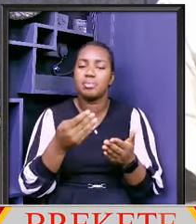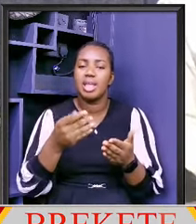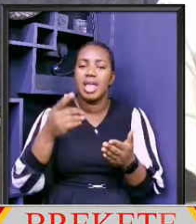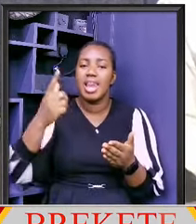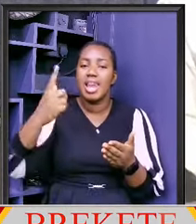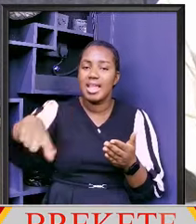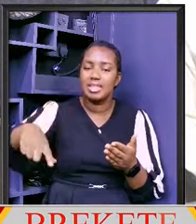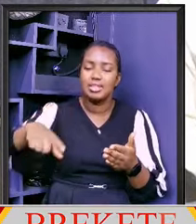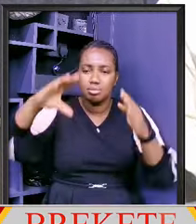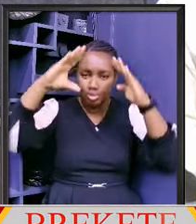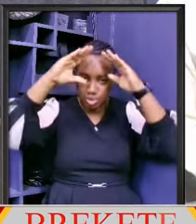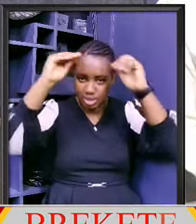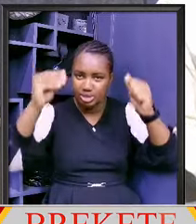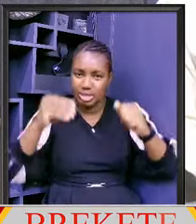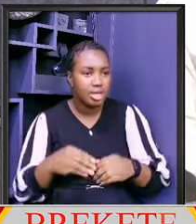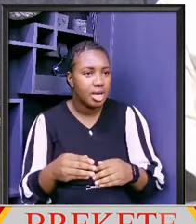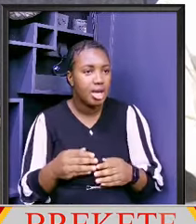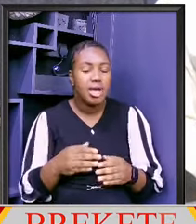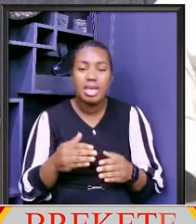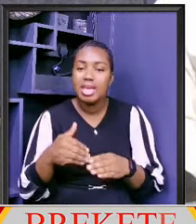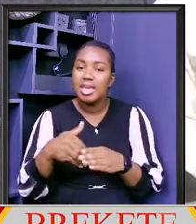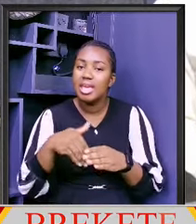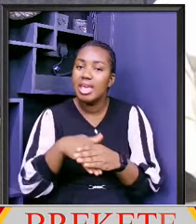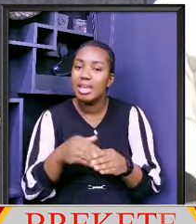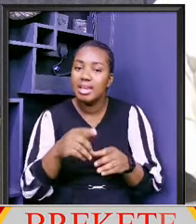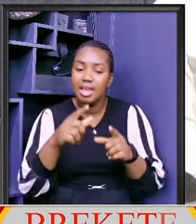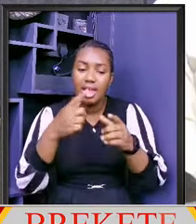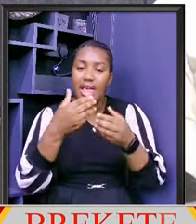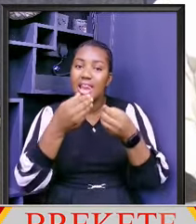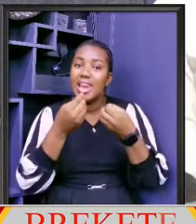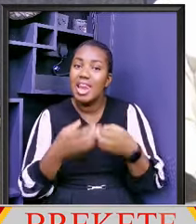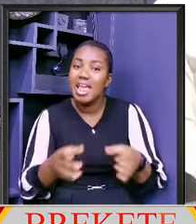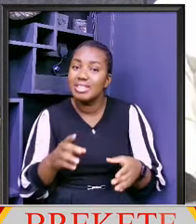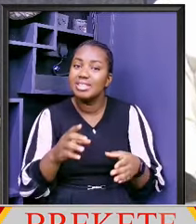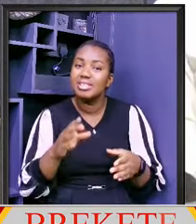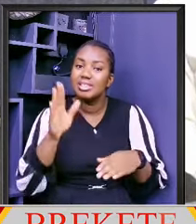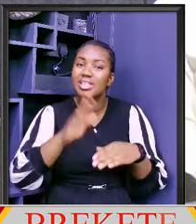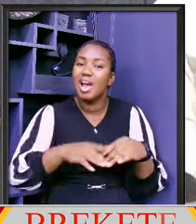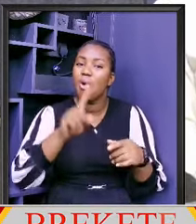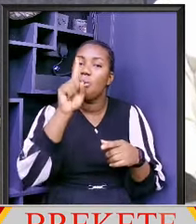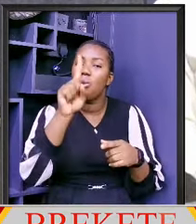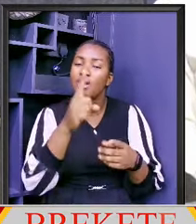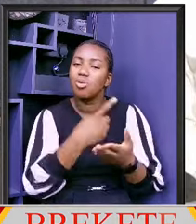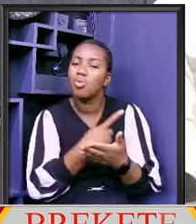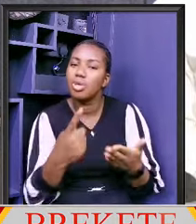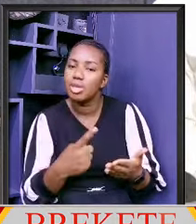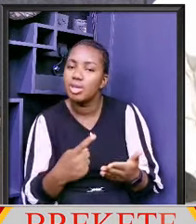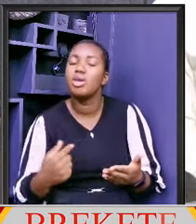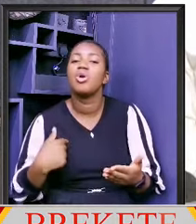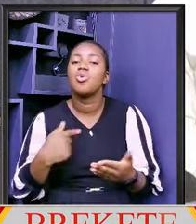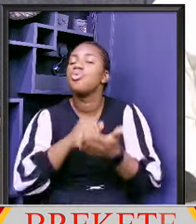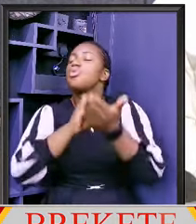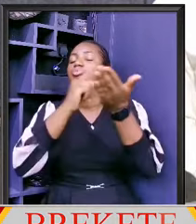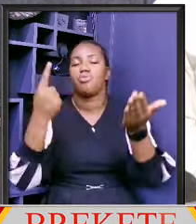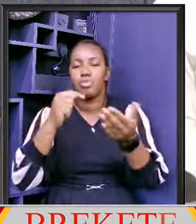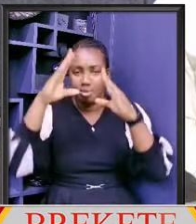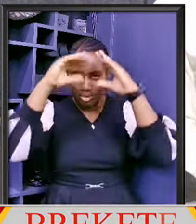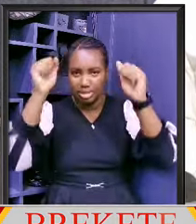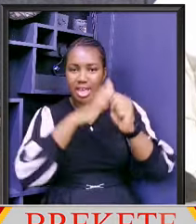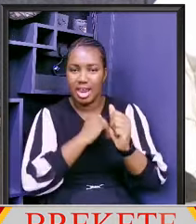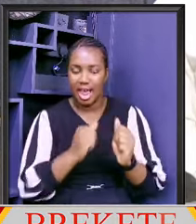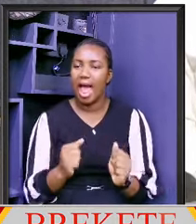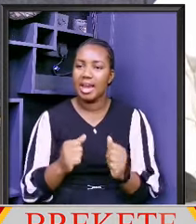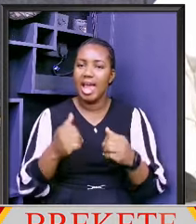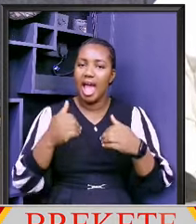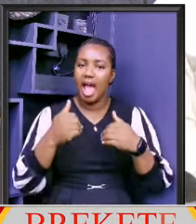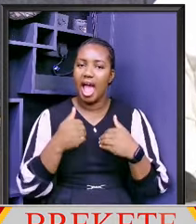In less than 1 week, we impeach the late president and set up a committee for another election. That's the election that brought